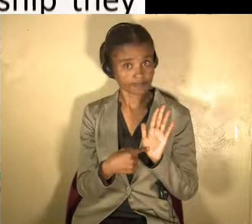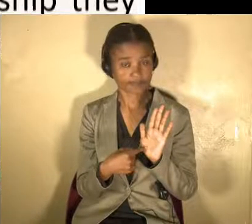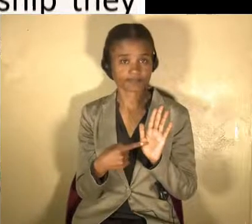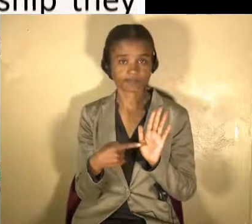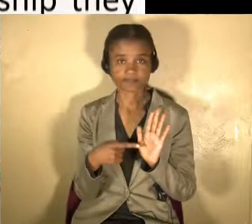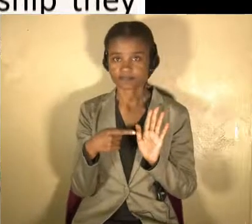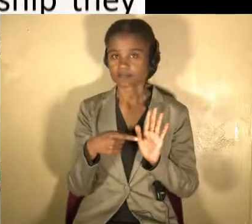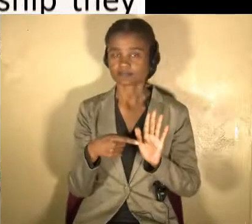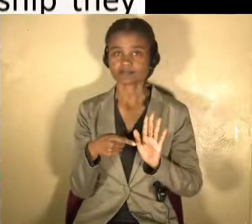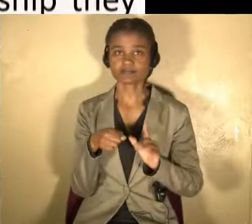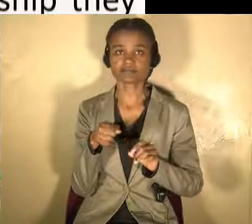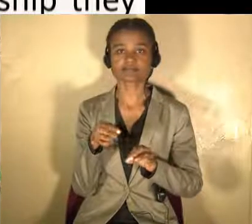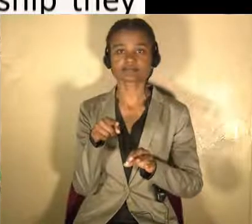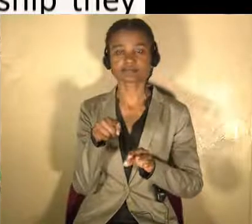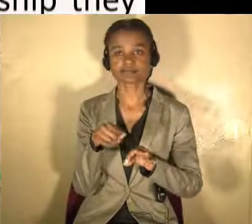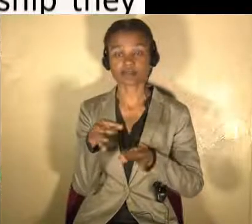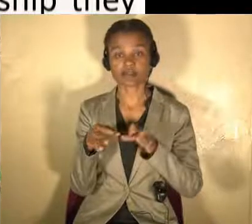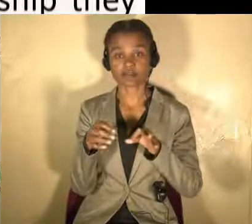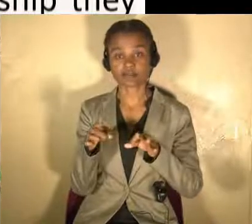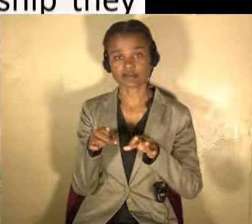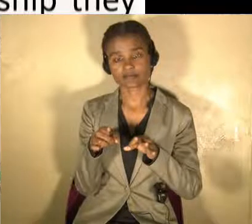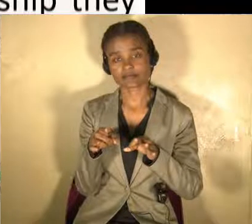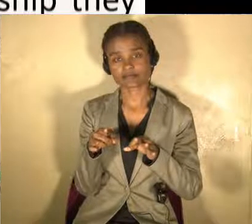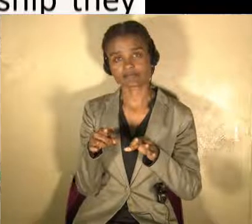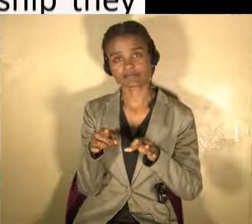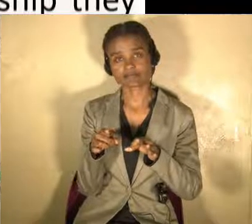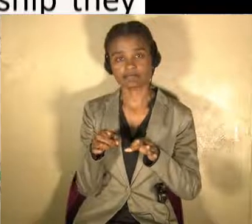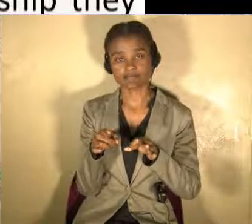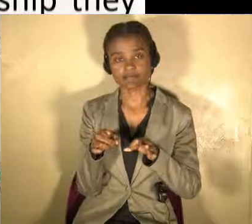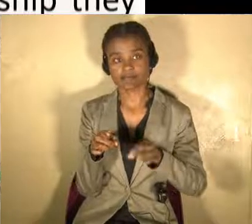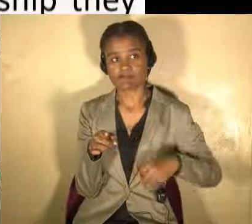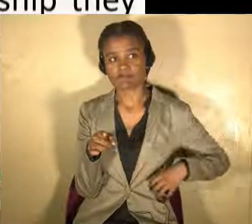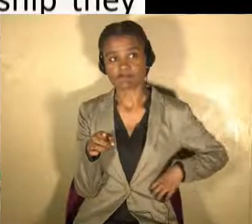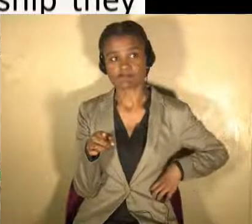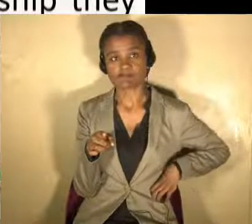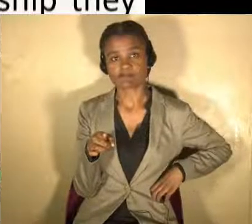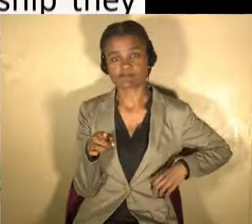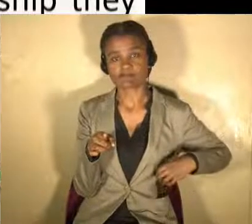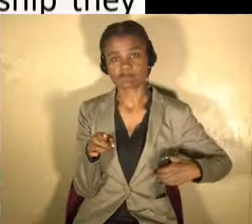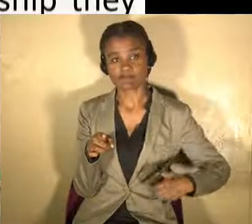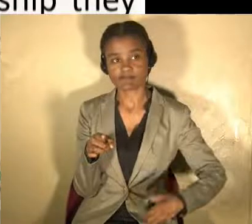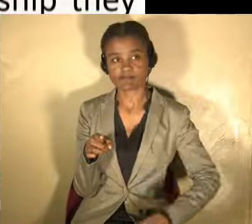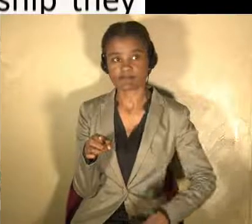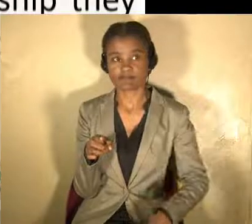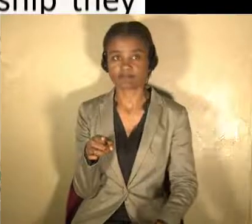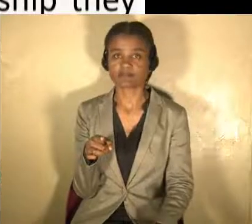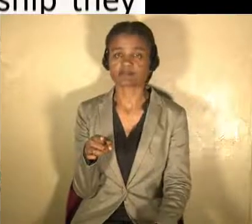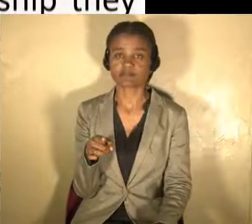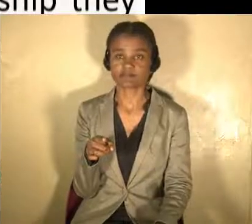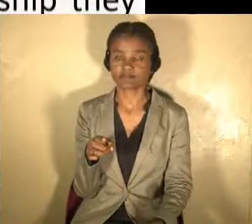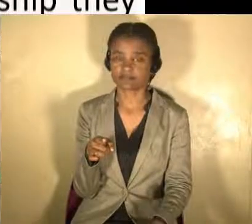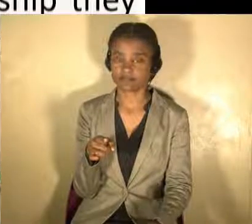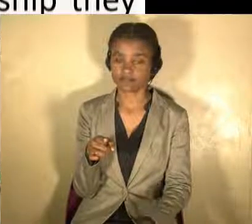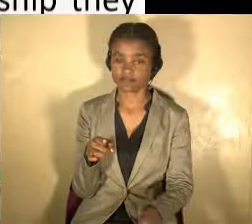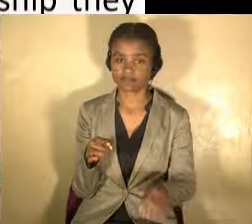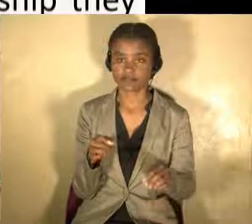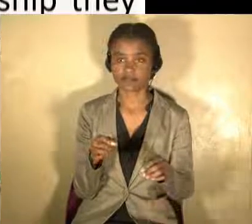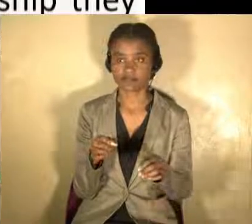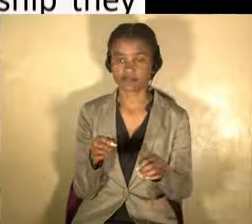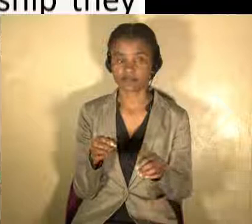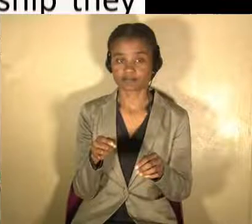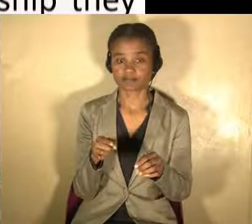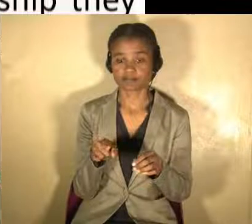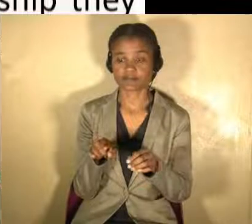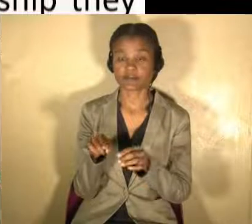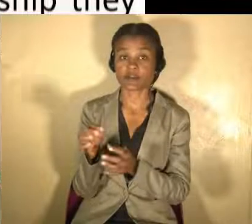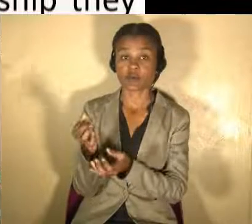it further makes provision for the courts to determine whether a child